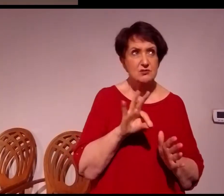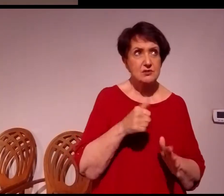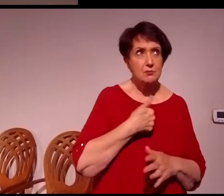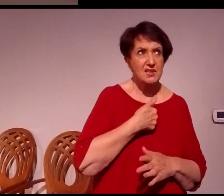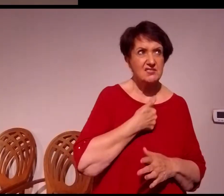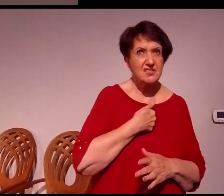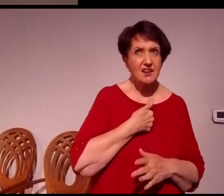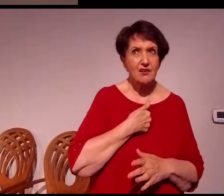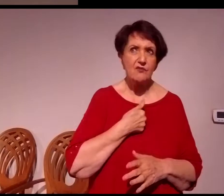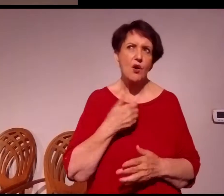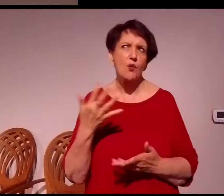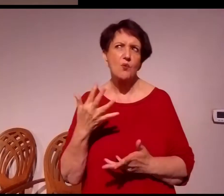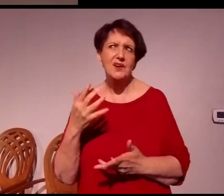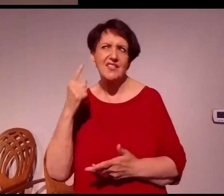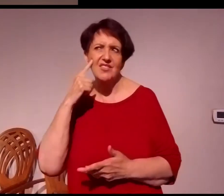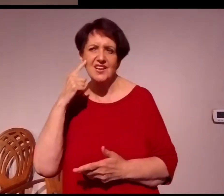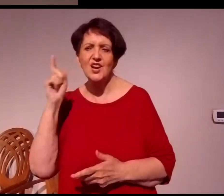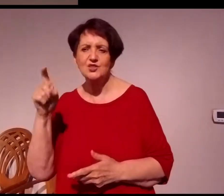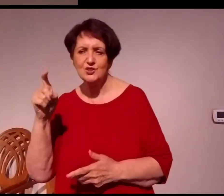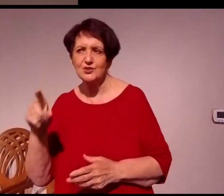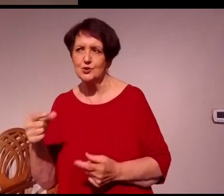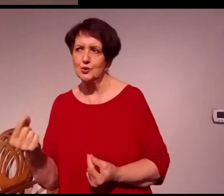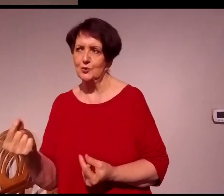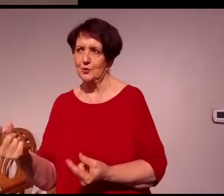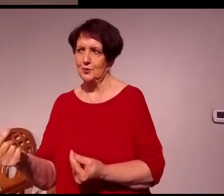choose what I think I should do?